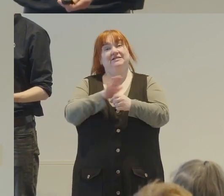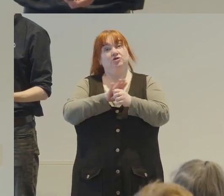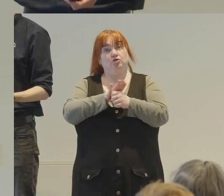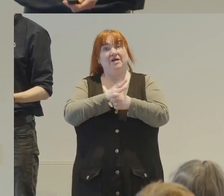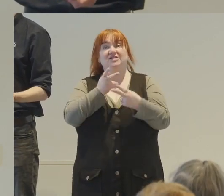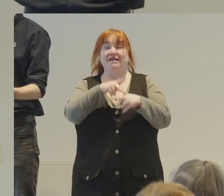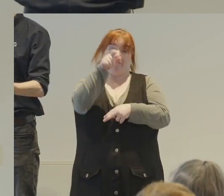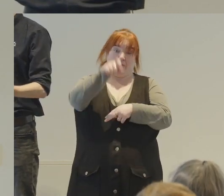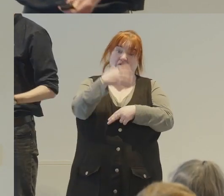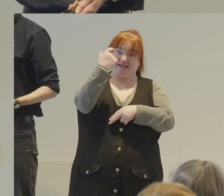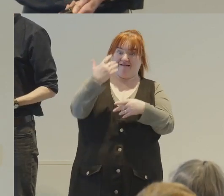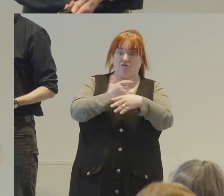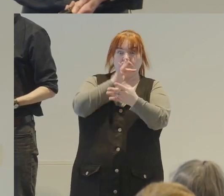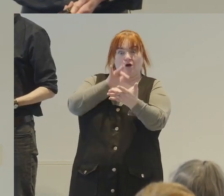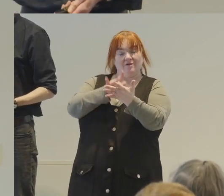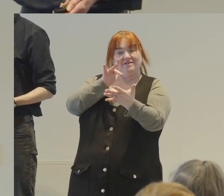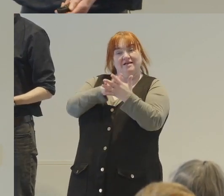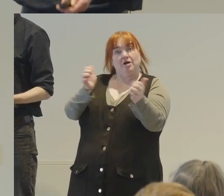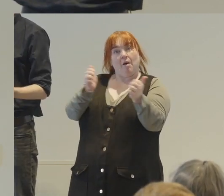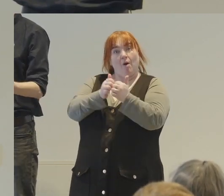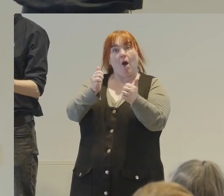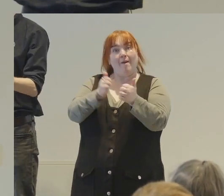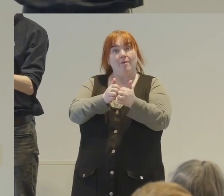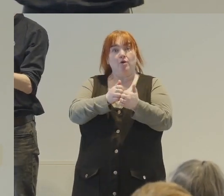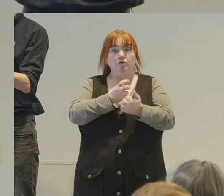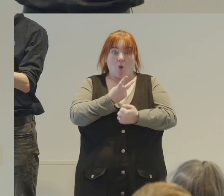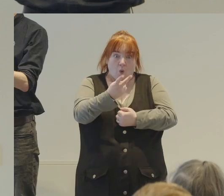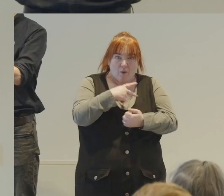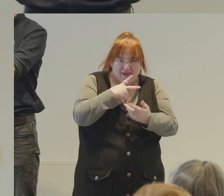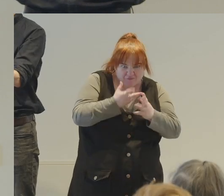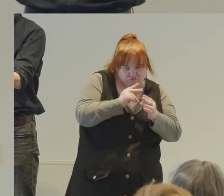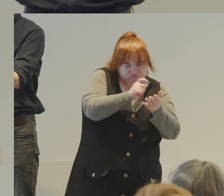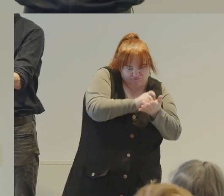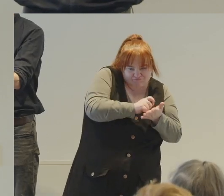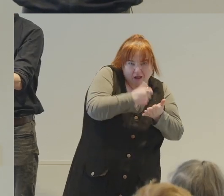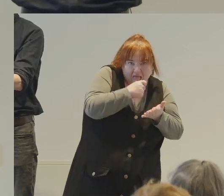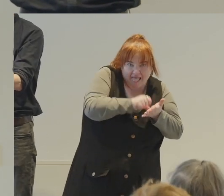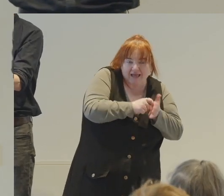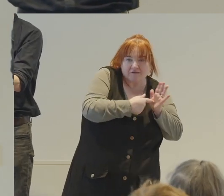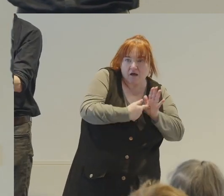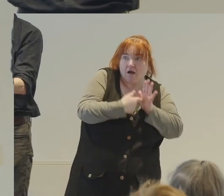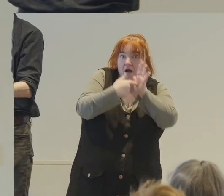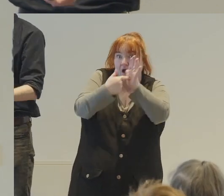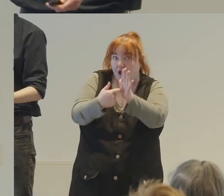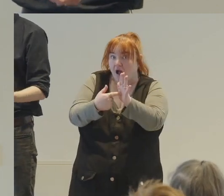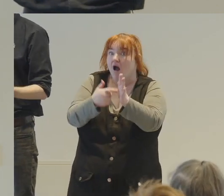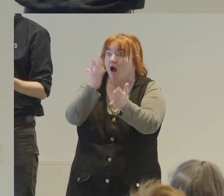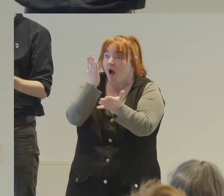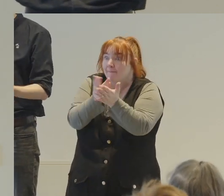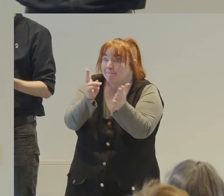coming up and we put something down on paper and we say, this is what we're doing. Can you say that it's okay? I would